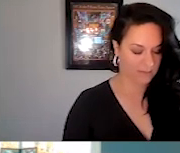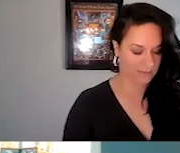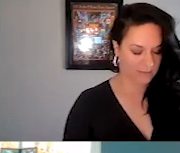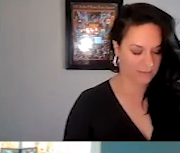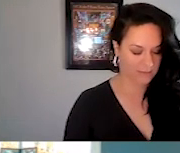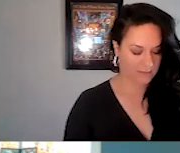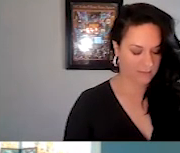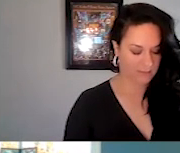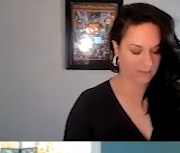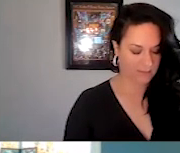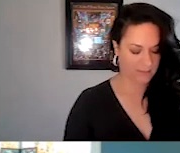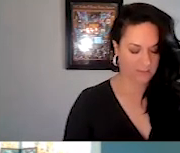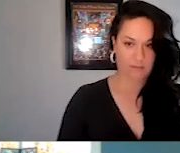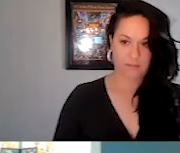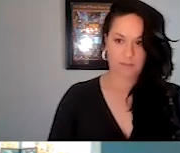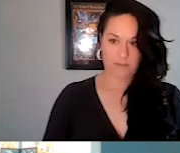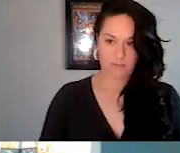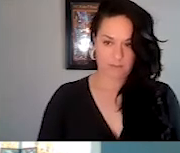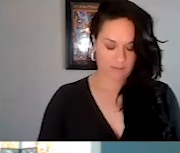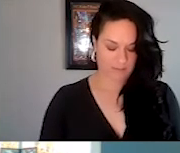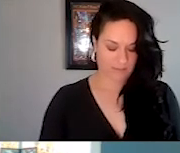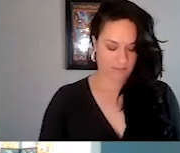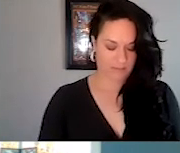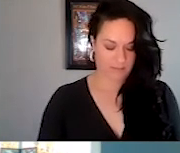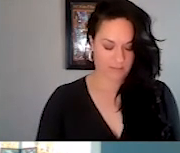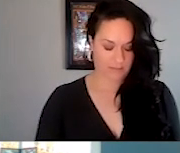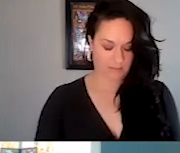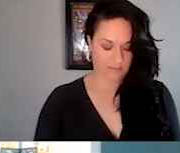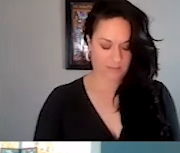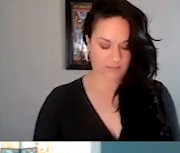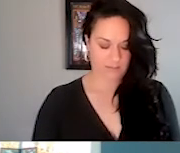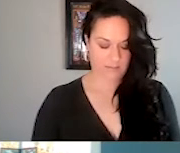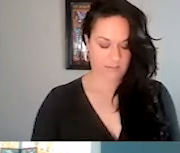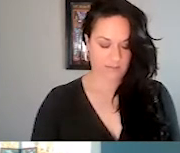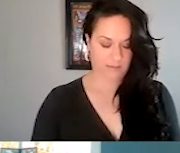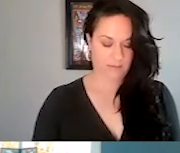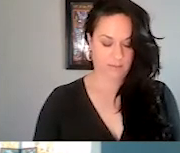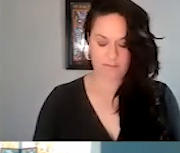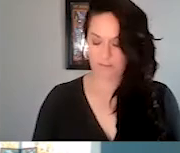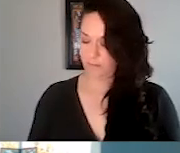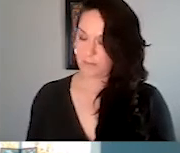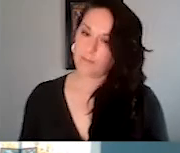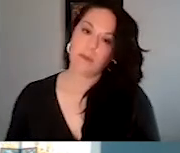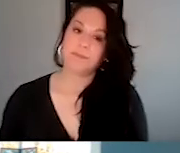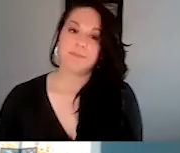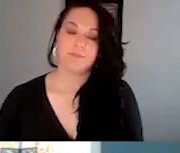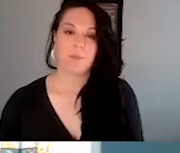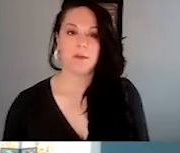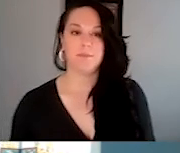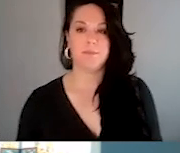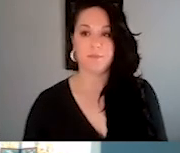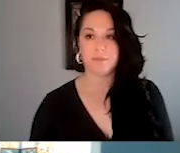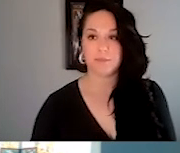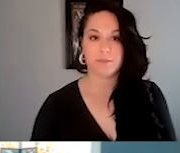labs to see what was actually in it and whether what was on a label matched what actually